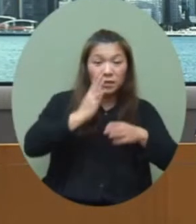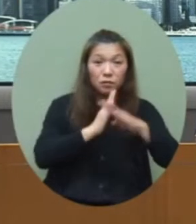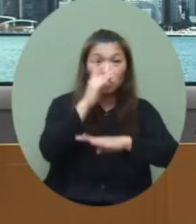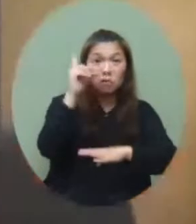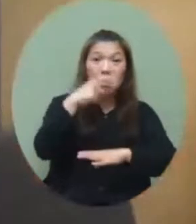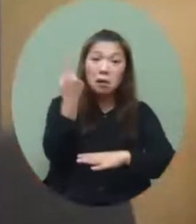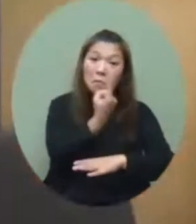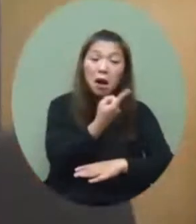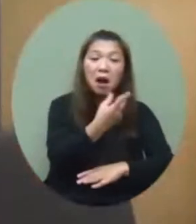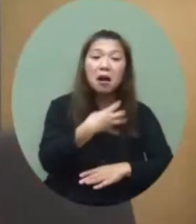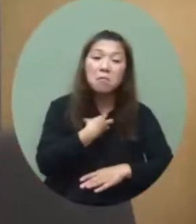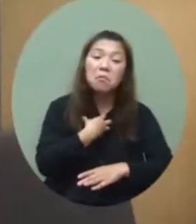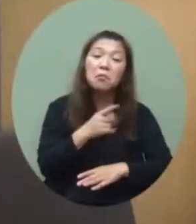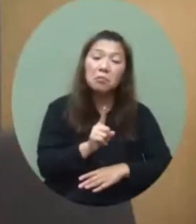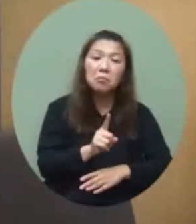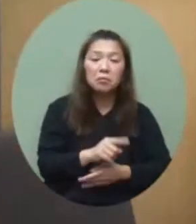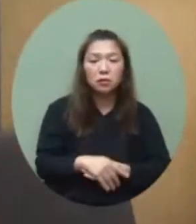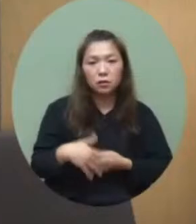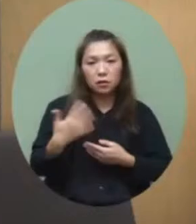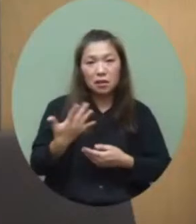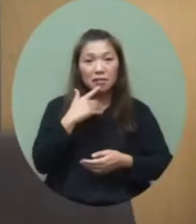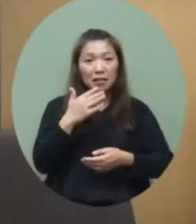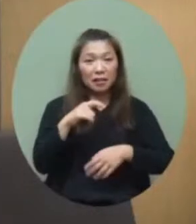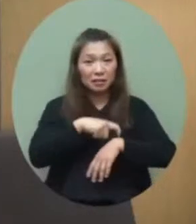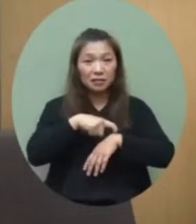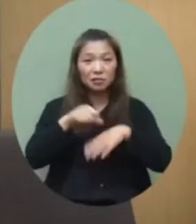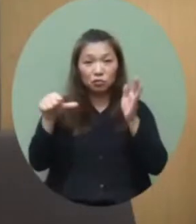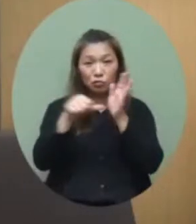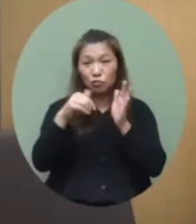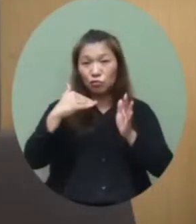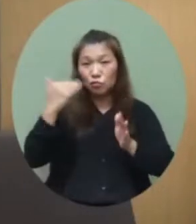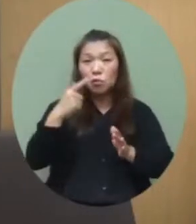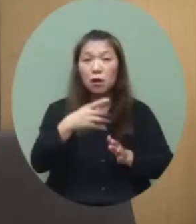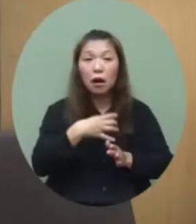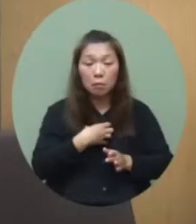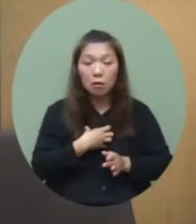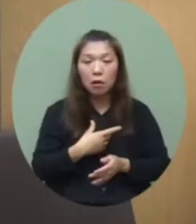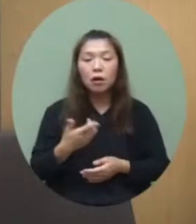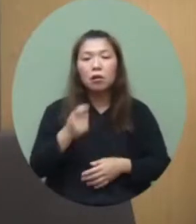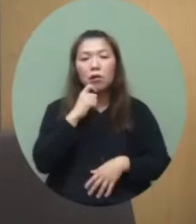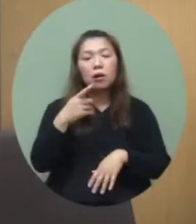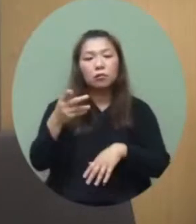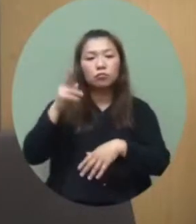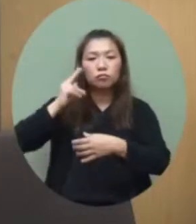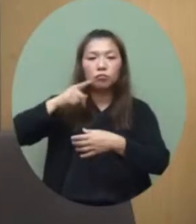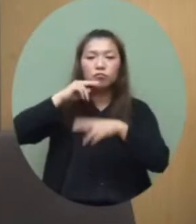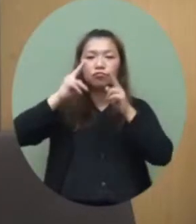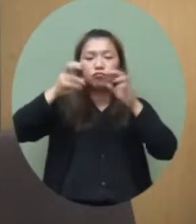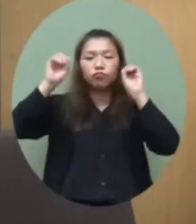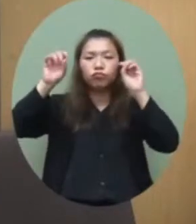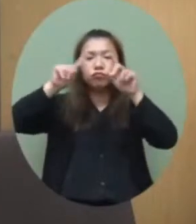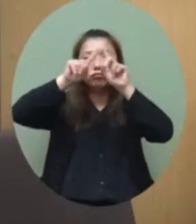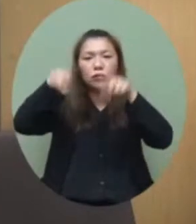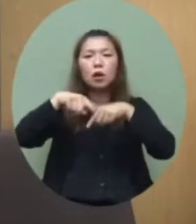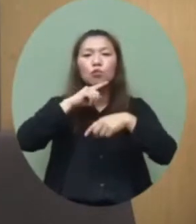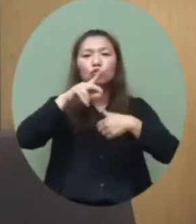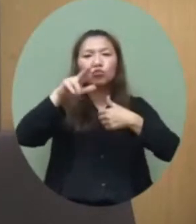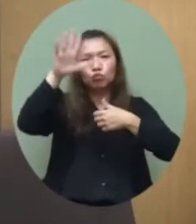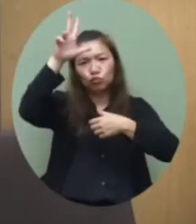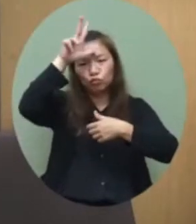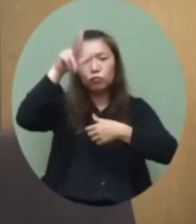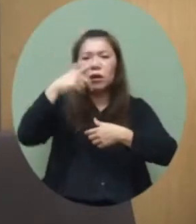when do you estimate we will have over 10,000 cases or reaching the peak? And about the